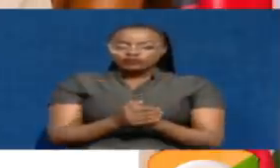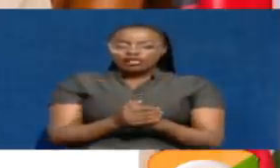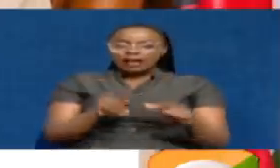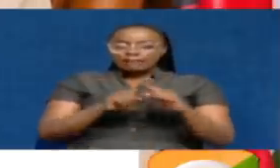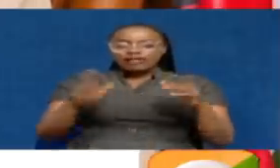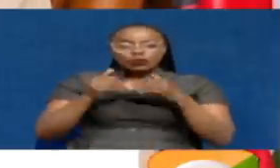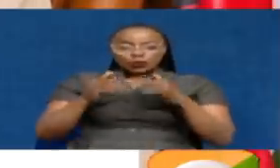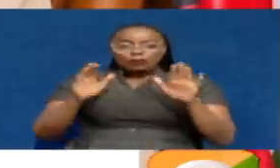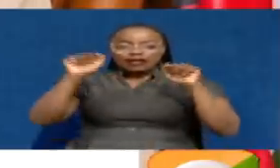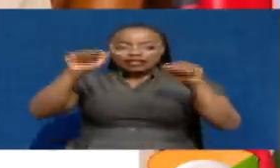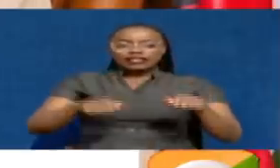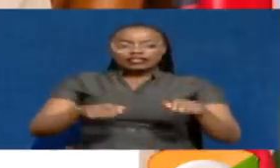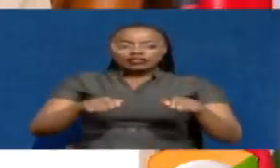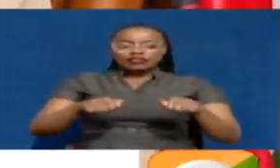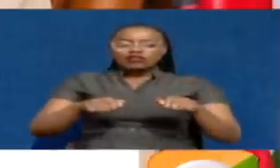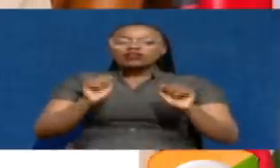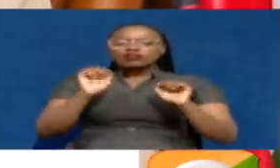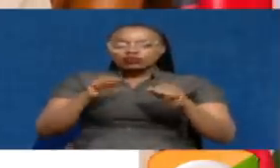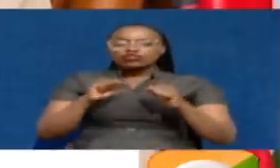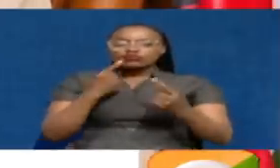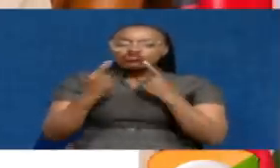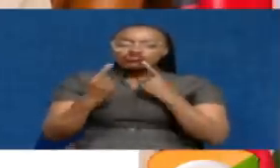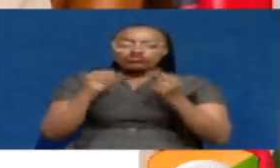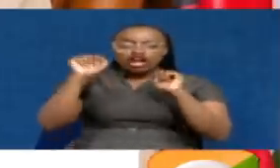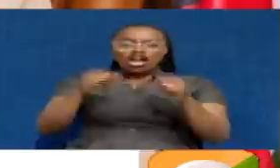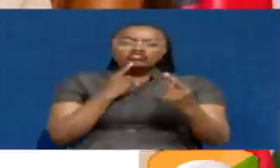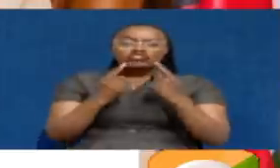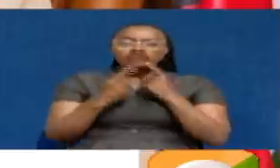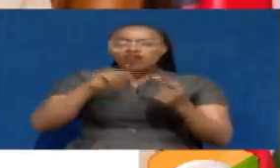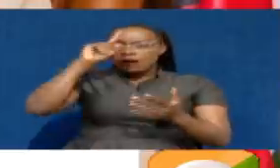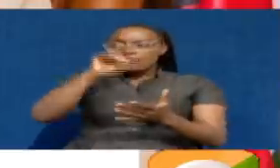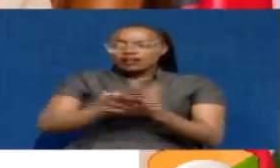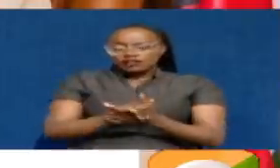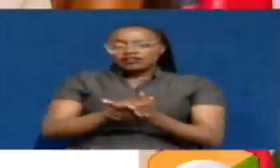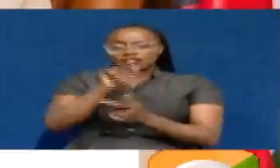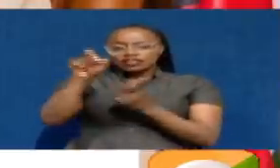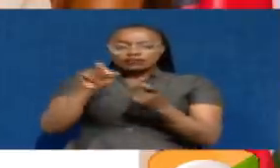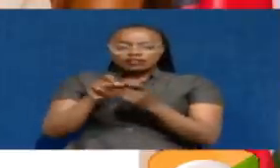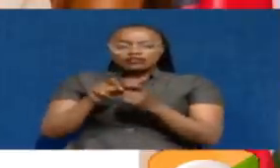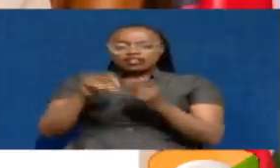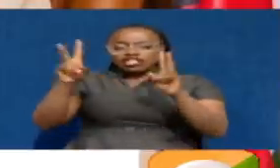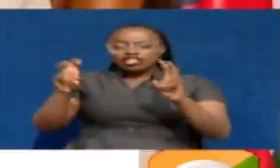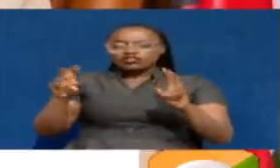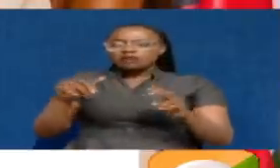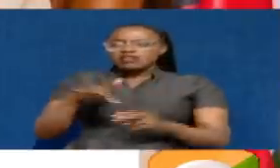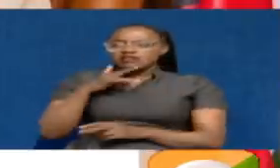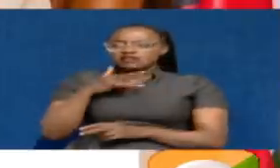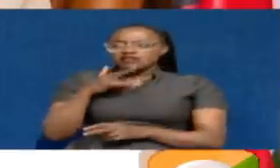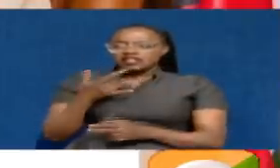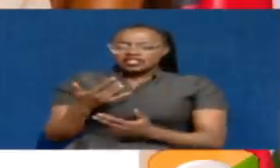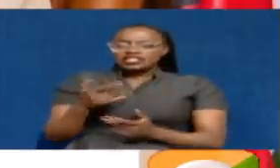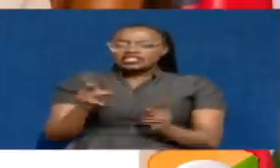It is still open. We can talk and agree on certain issues. Why do I feel like